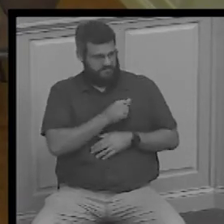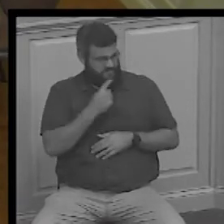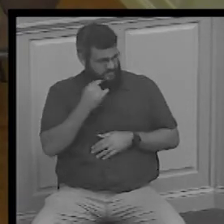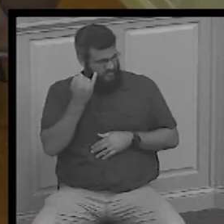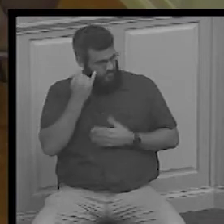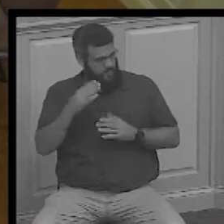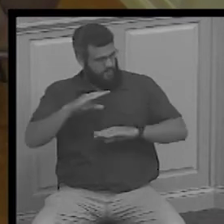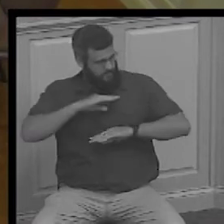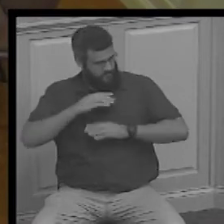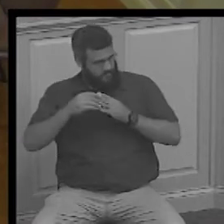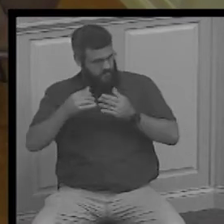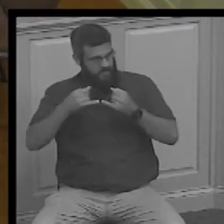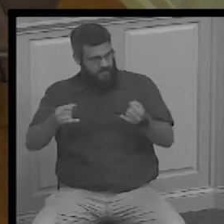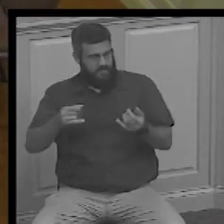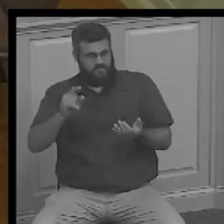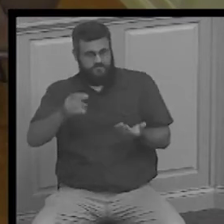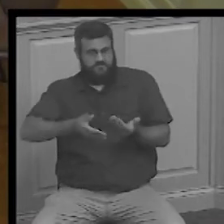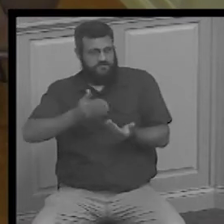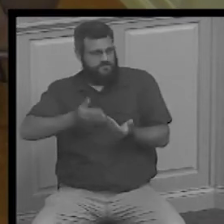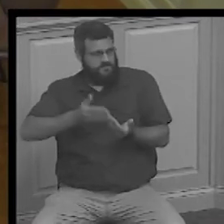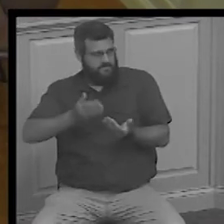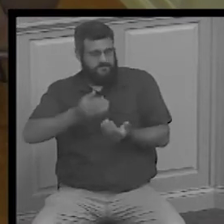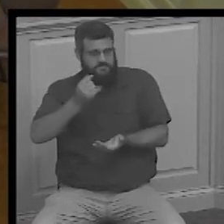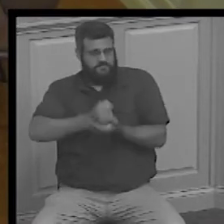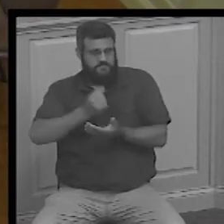yeah. it's just a rubber stamp